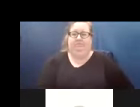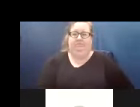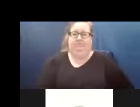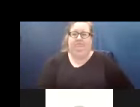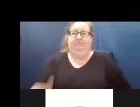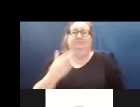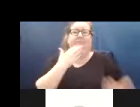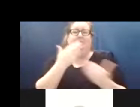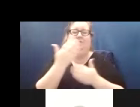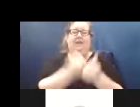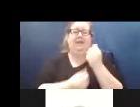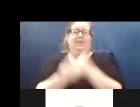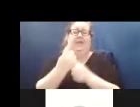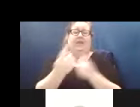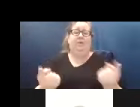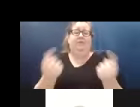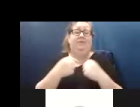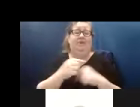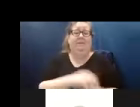Thanks everyone for coming.